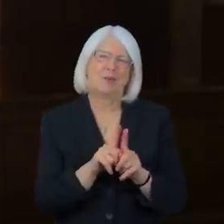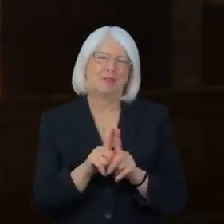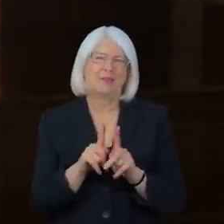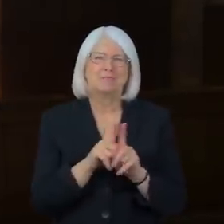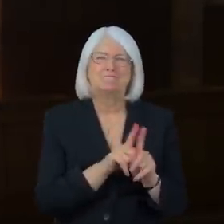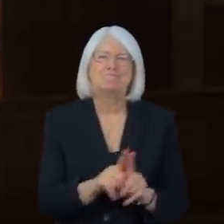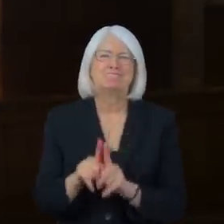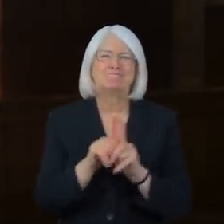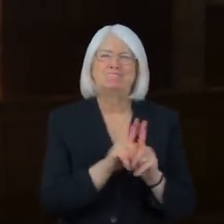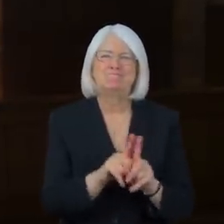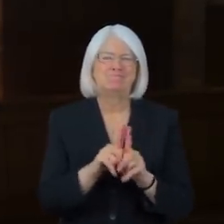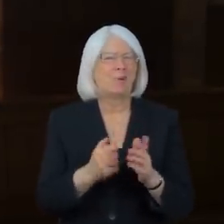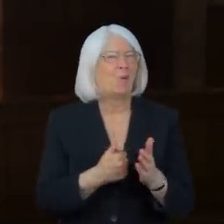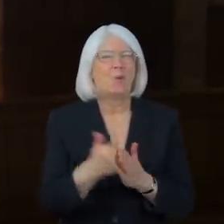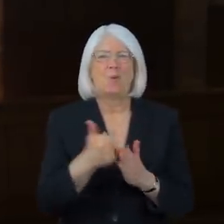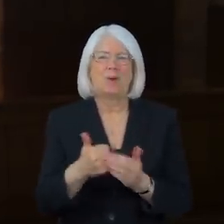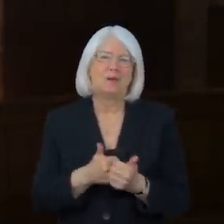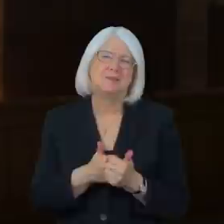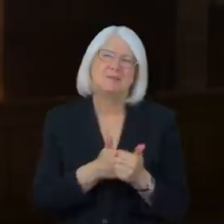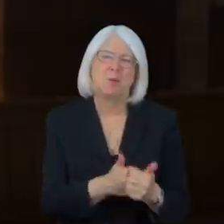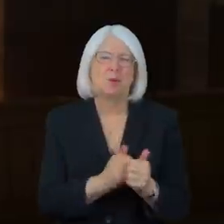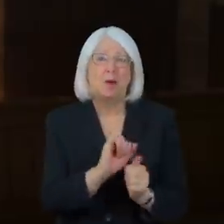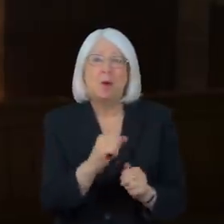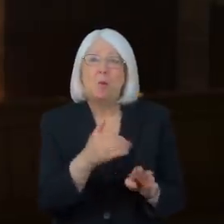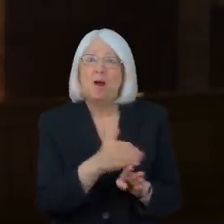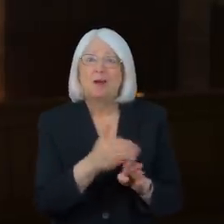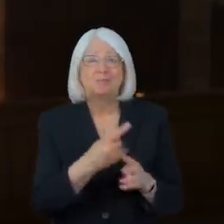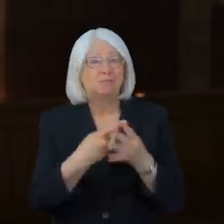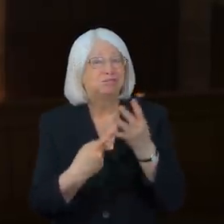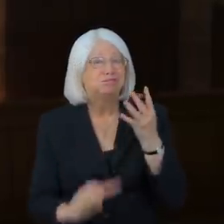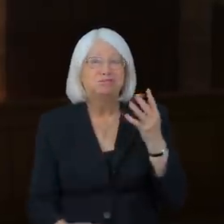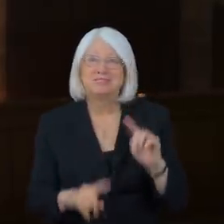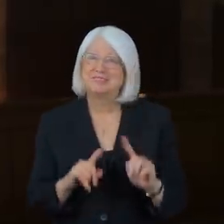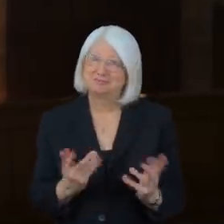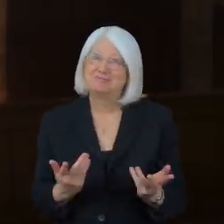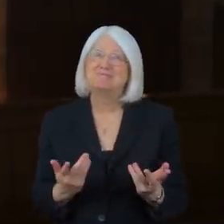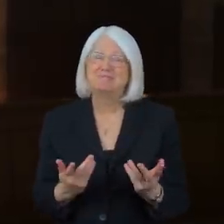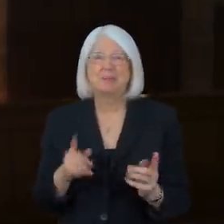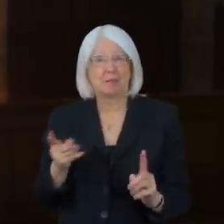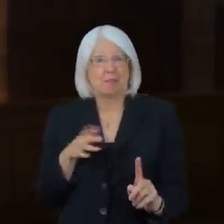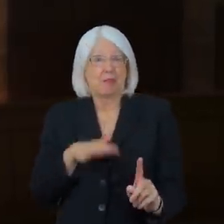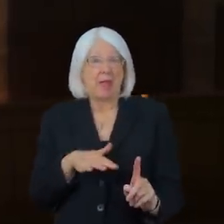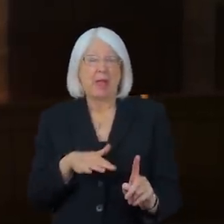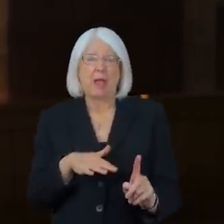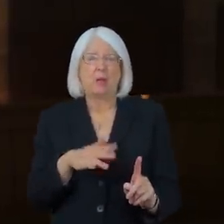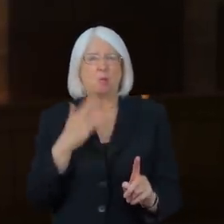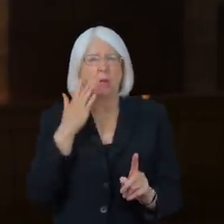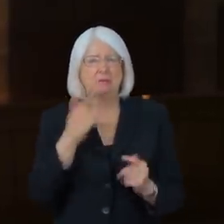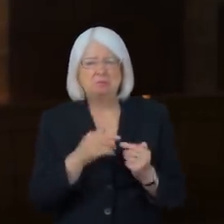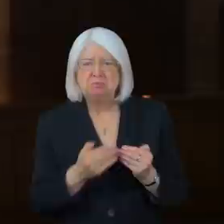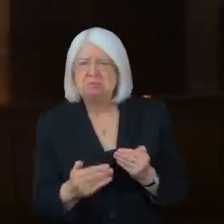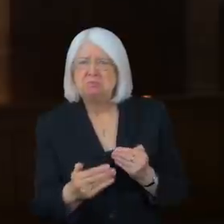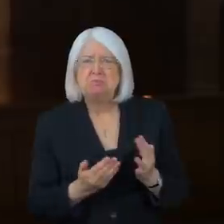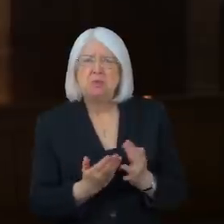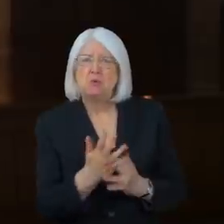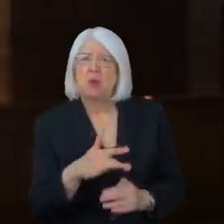public engagements they shared. He supported her work in other ways, and he was there for her at